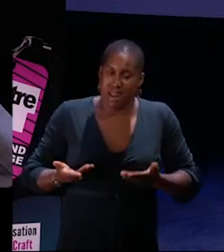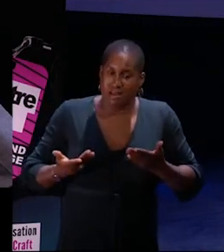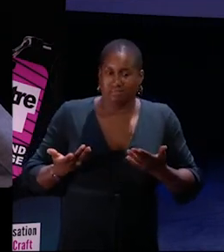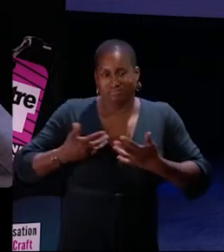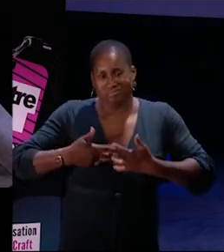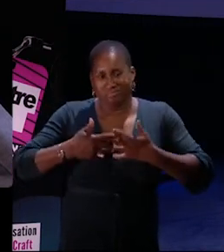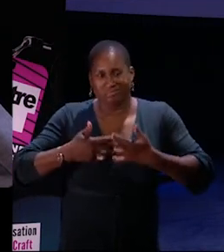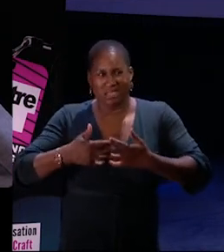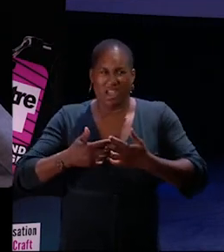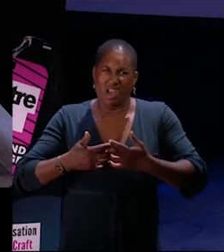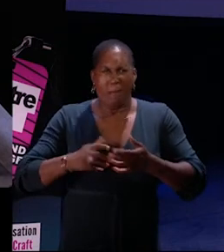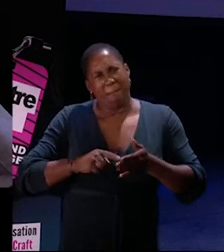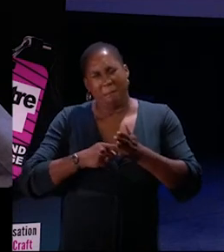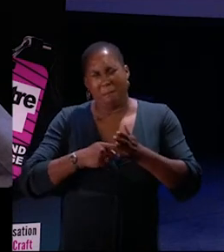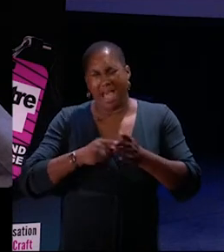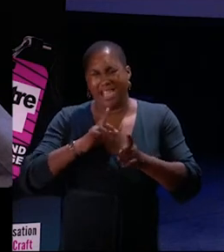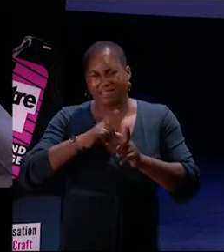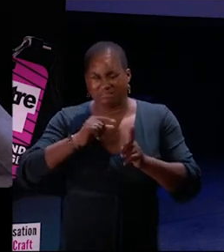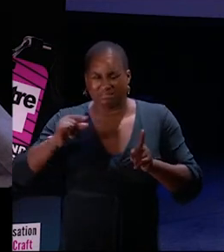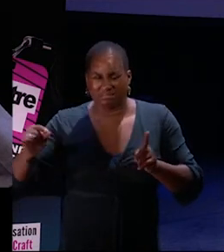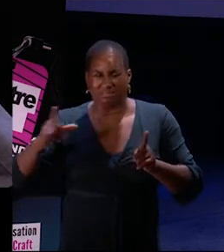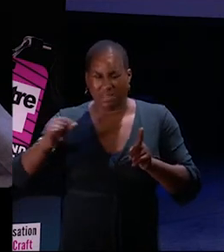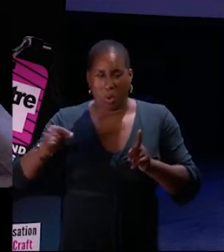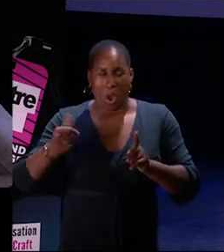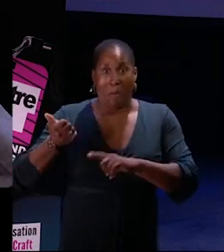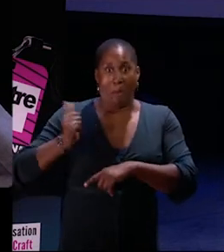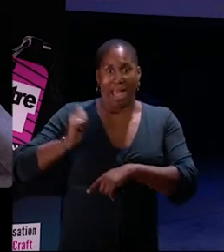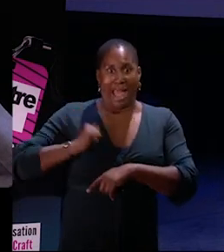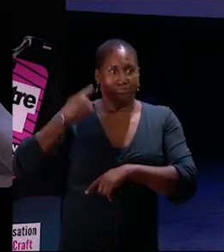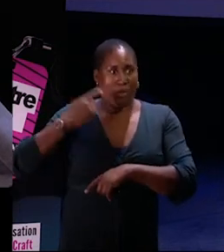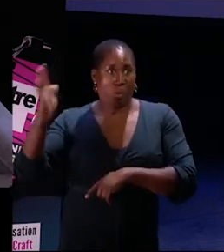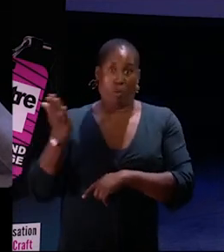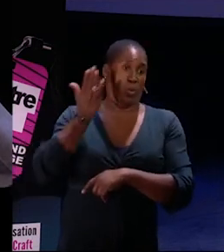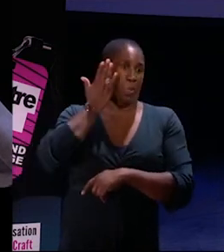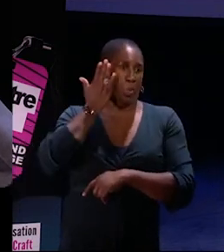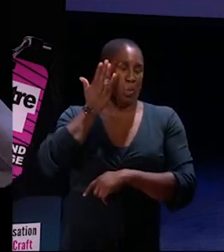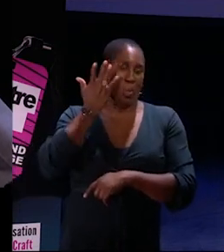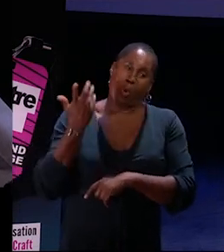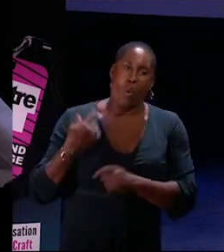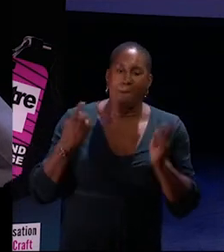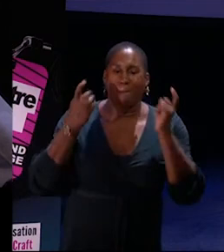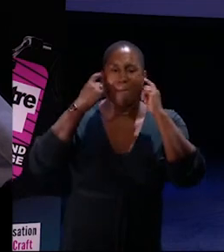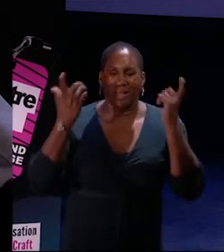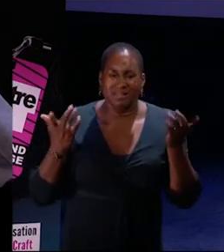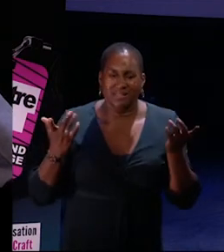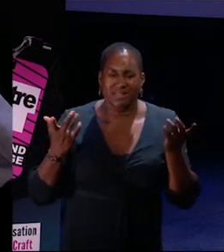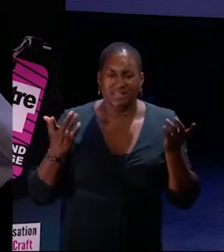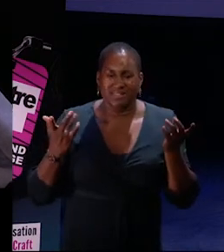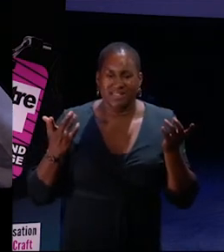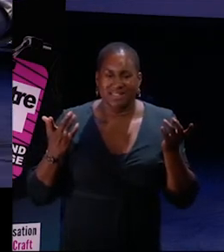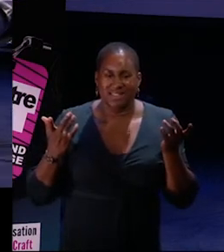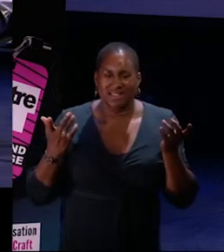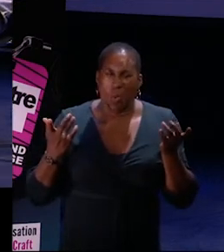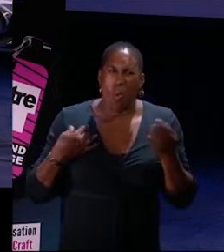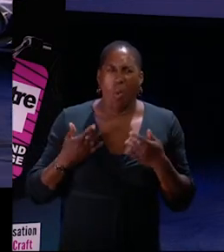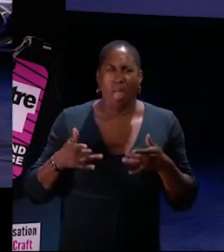the digital age of TV, everyone expects sound to be here all the time, or earpods. You know, you can blame Apple for that. You know, it's, you know,